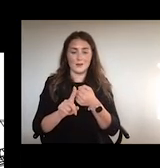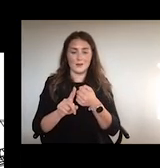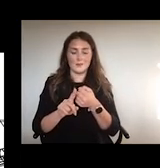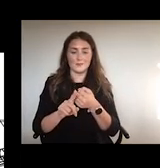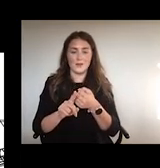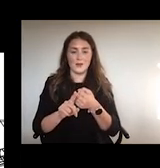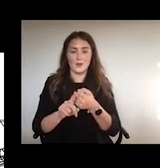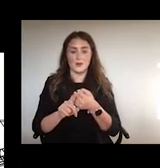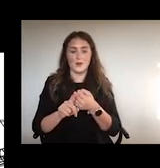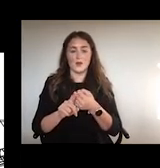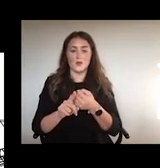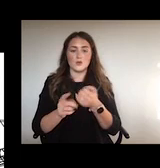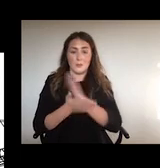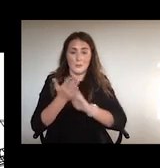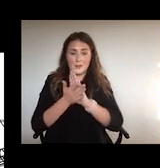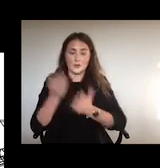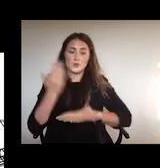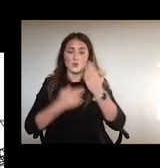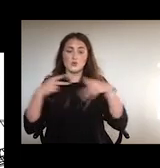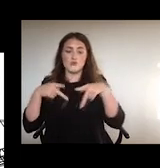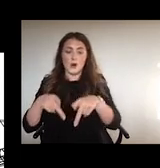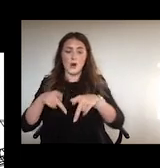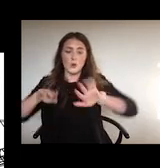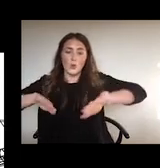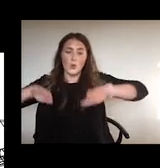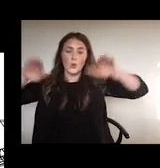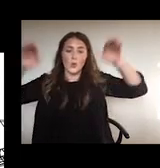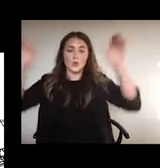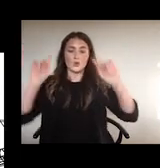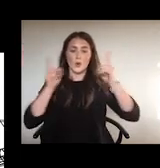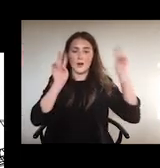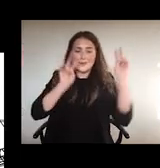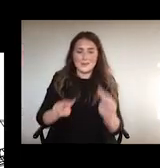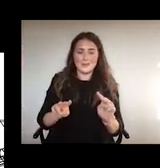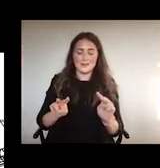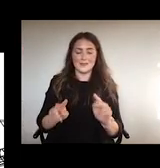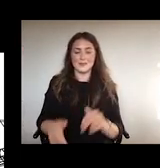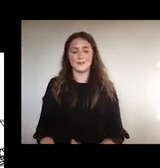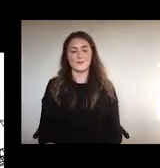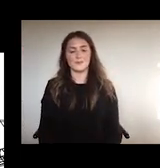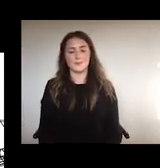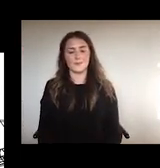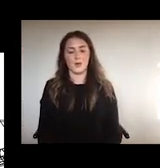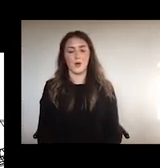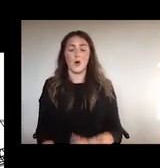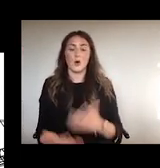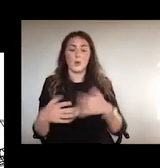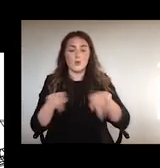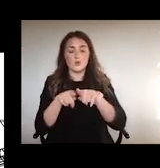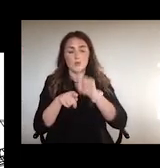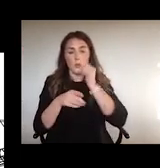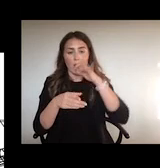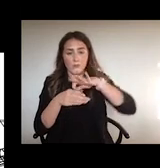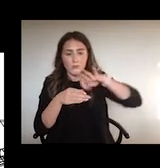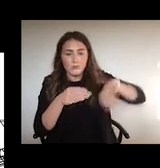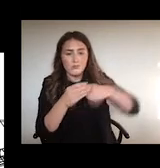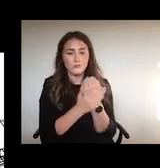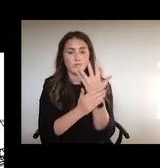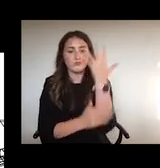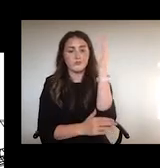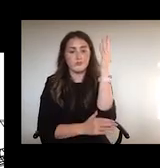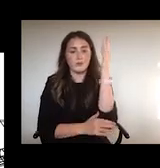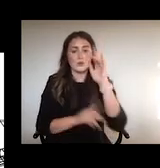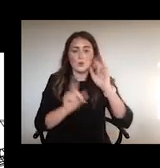We've reduced the visual impact of the road by placing around 80% of the routes in a cutting, false cutting, tunnel, or where possible use